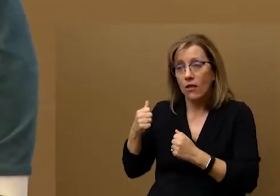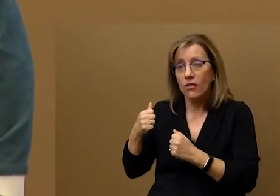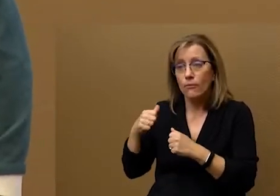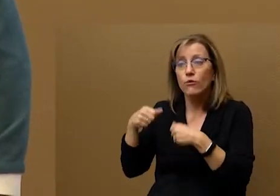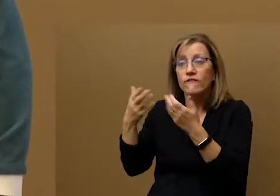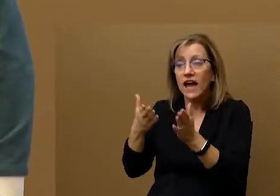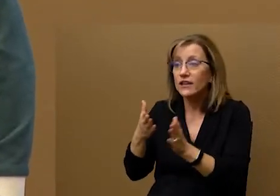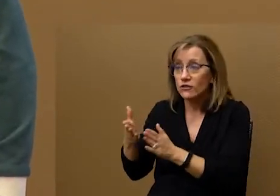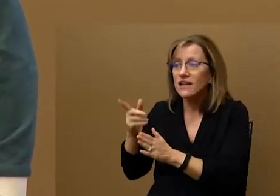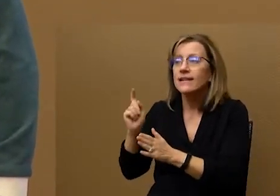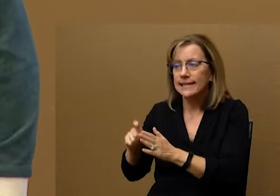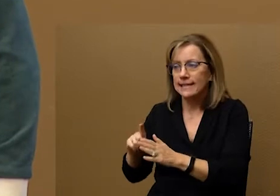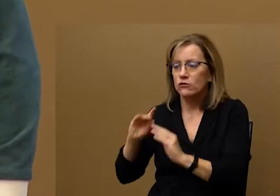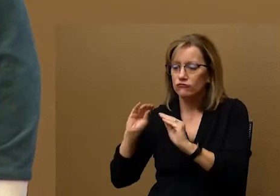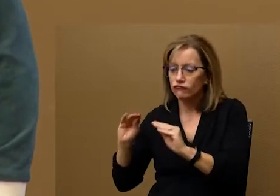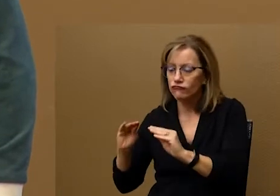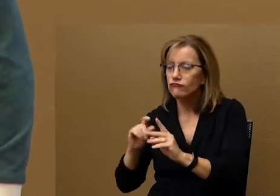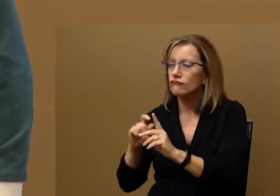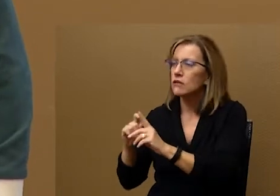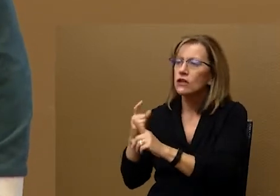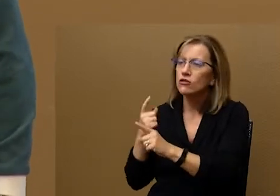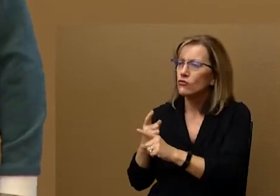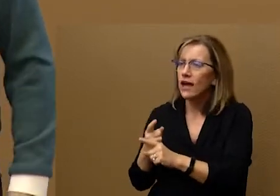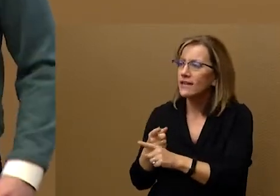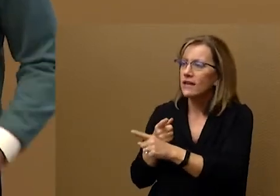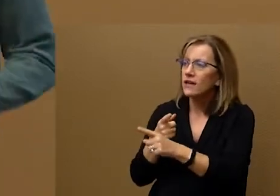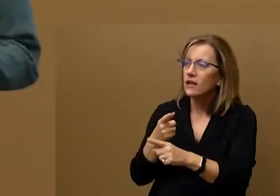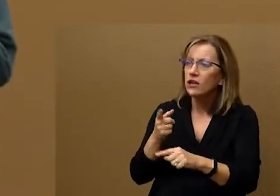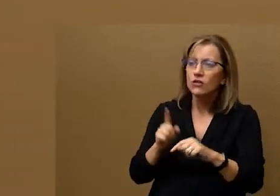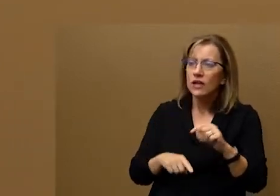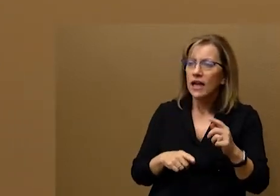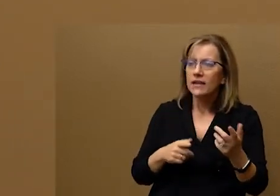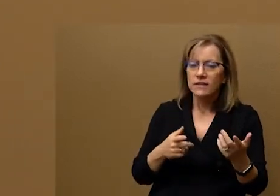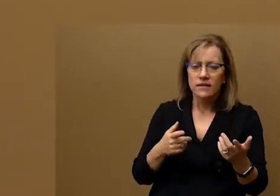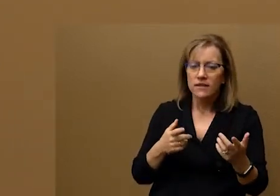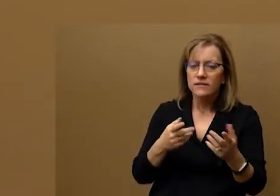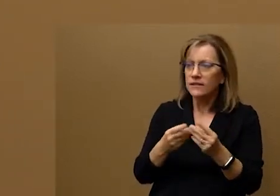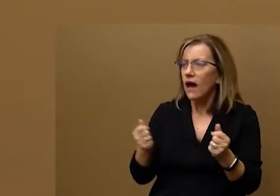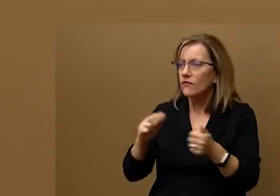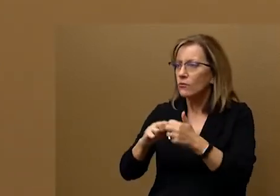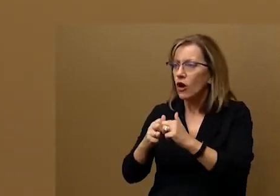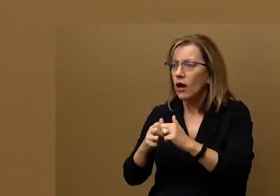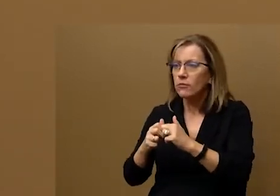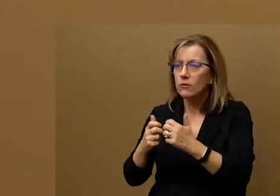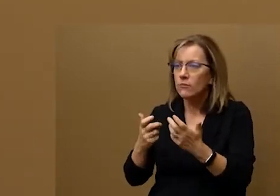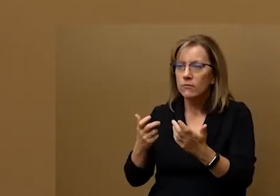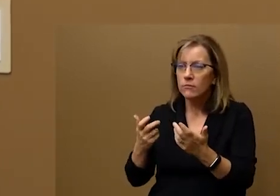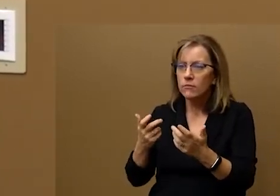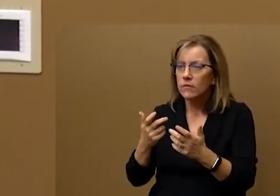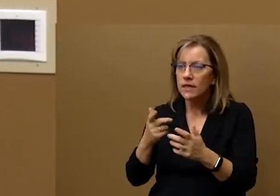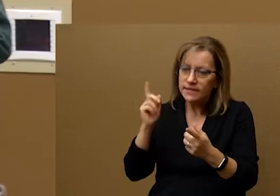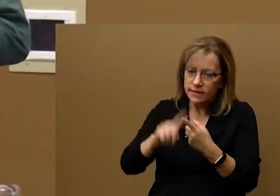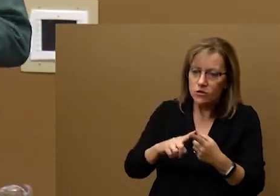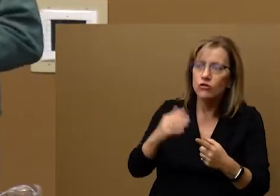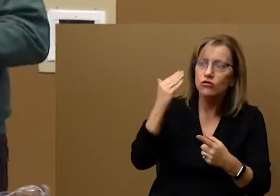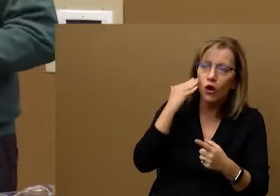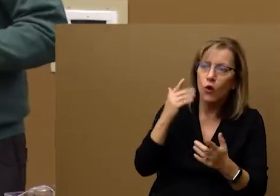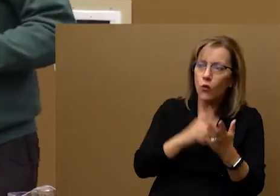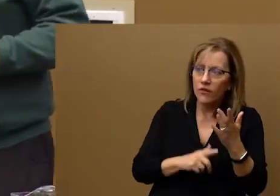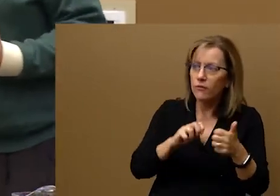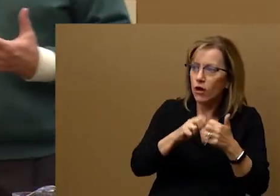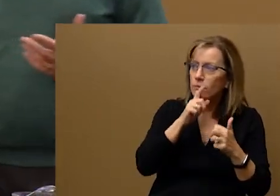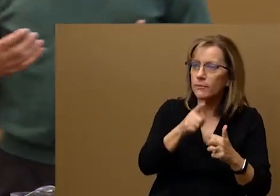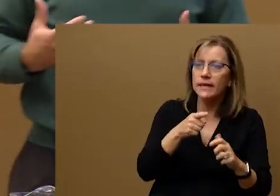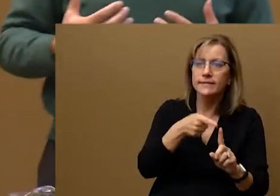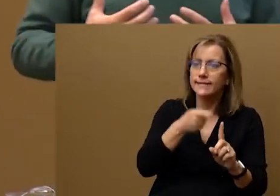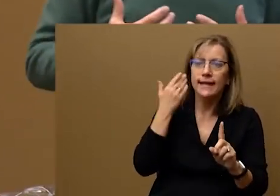health providers need to do. Because you're absolutely right. You're not going to get to what do I deal with anger? How do I deal with anger? It's which way we want to